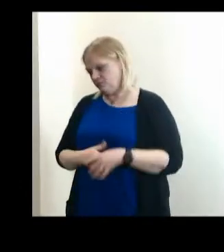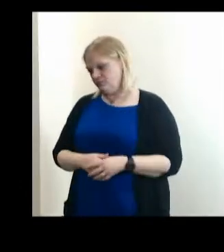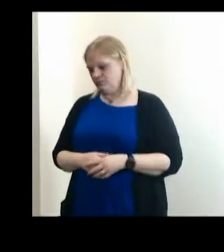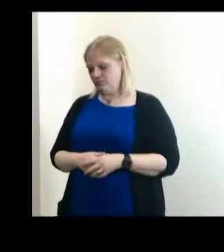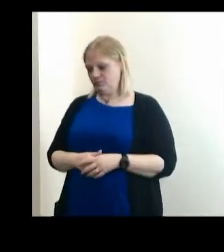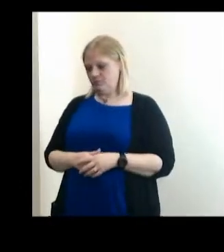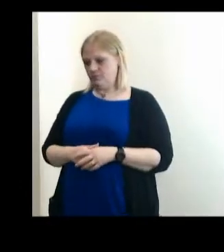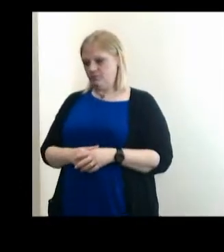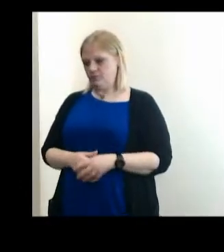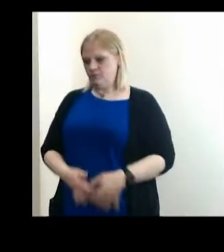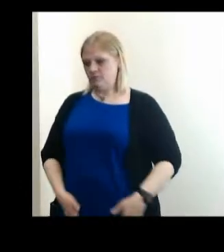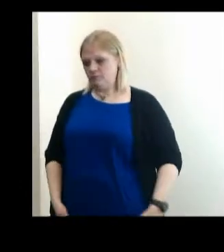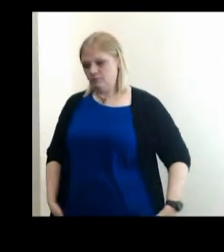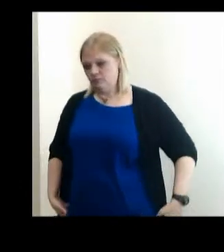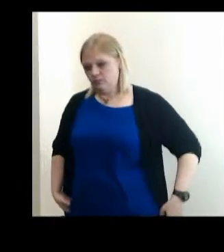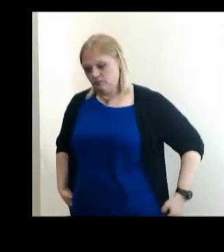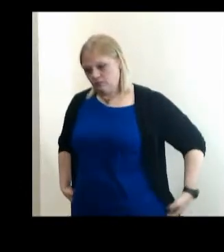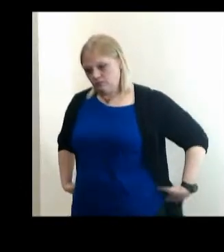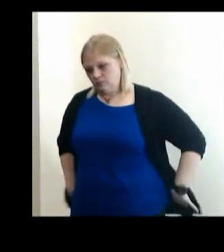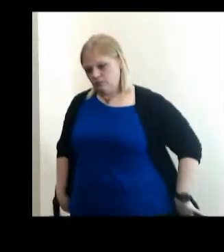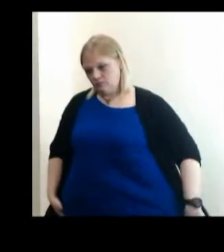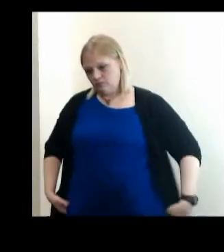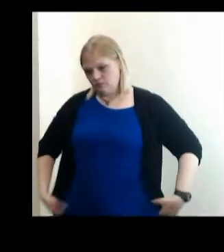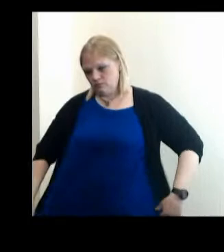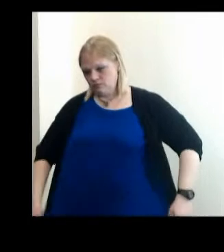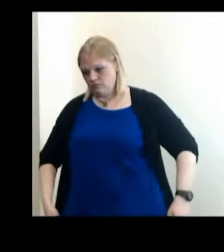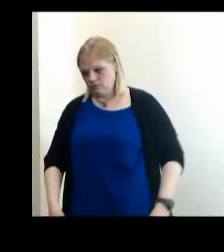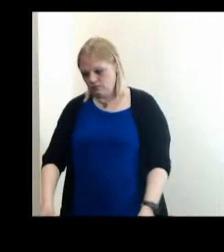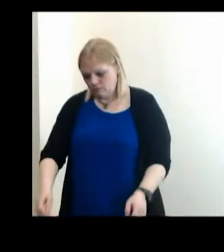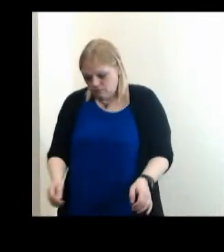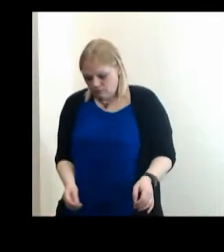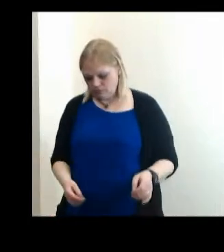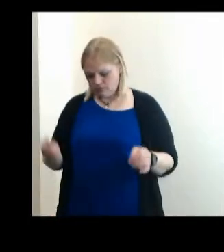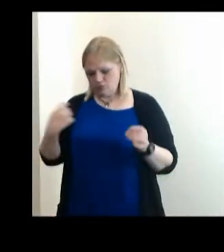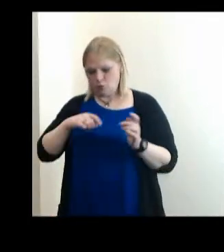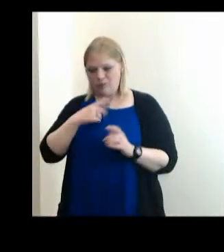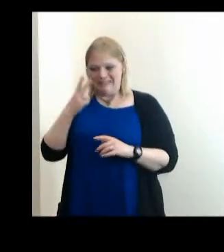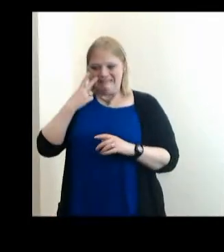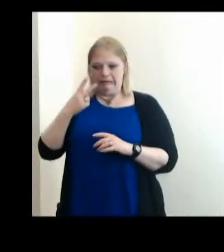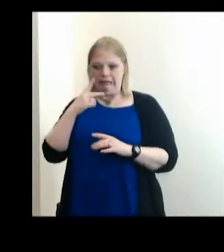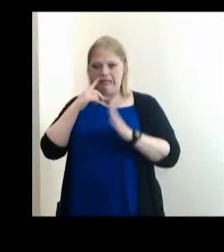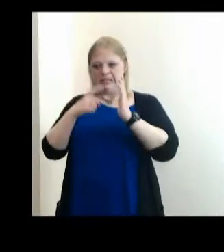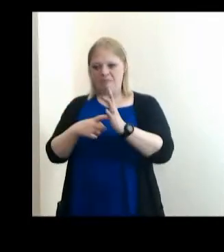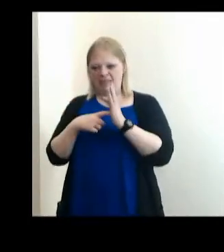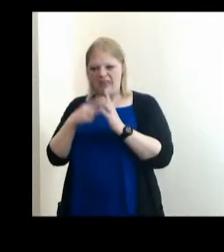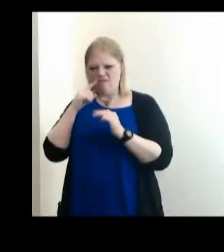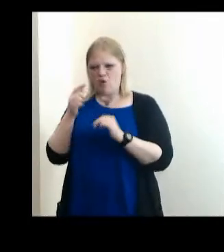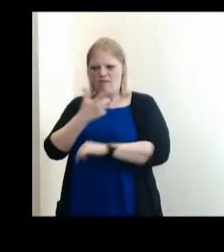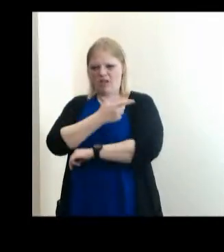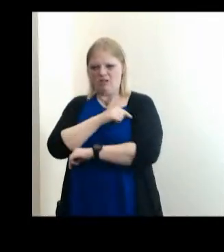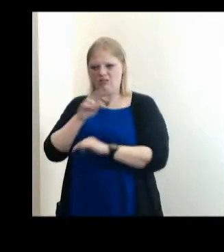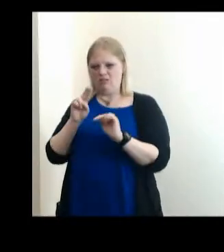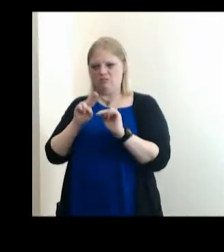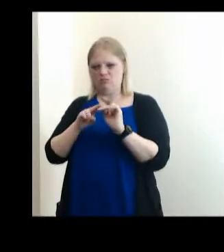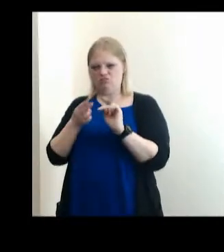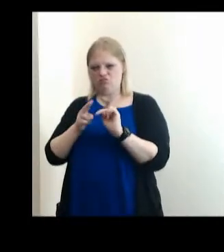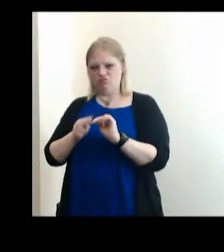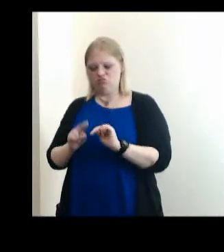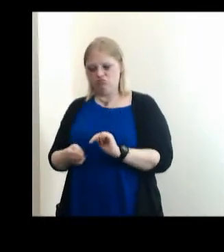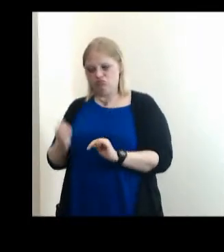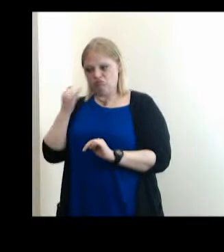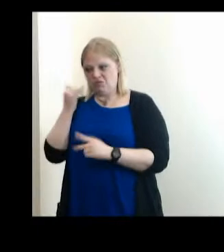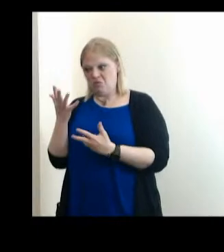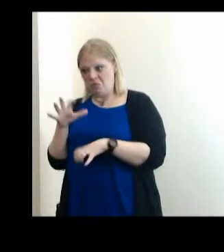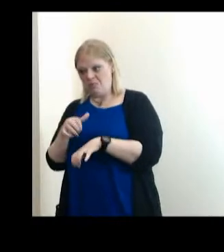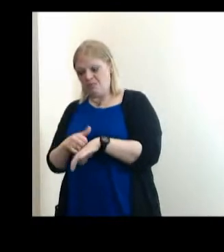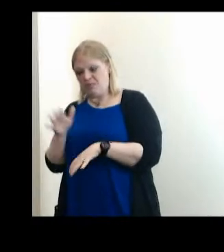So, as we're seeing the demand for the vaccine kind of decrease with all those who wanted the appointment now